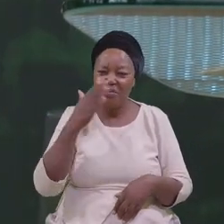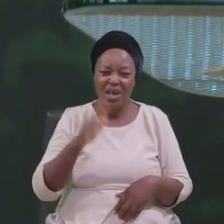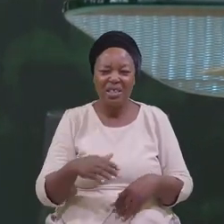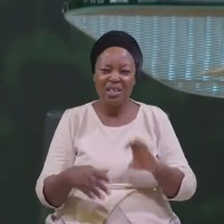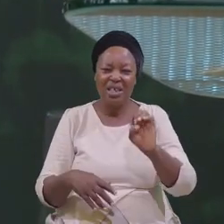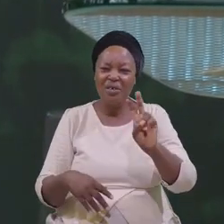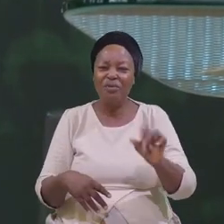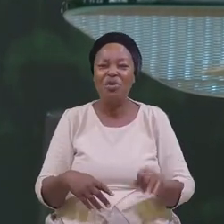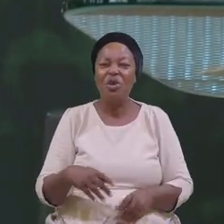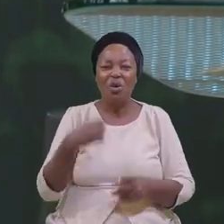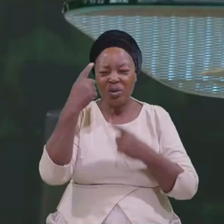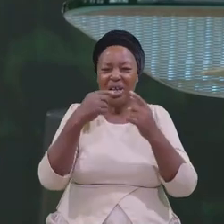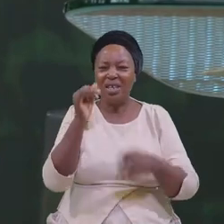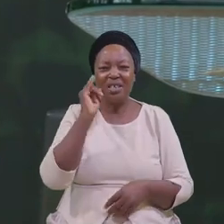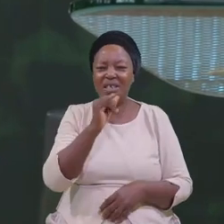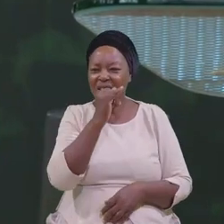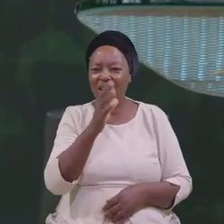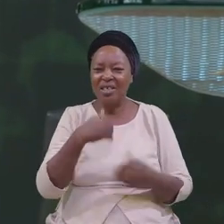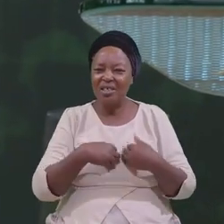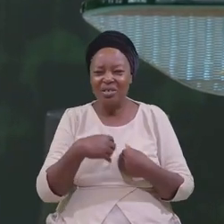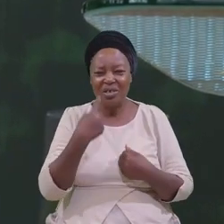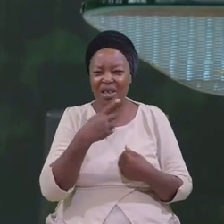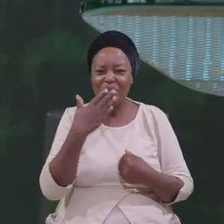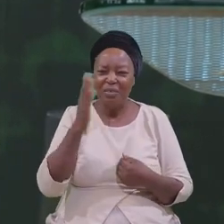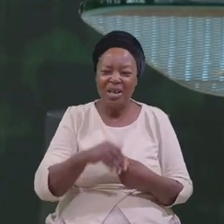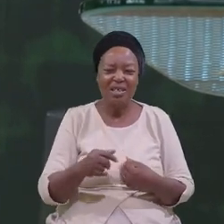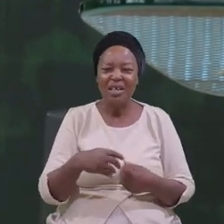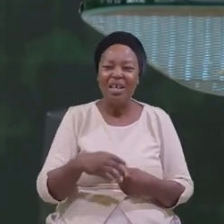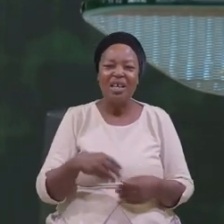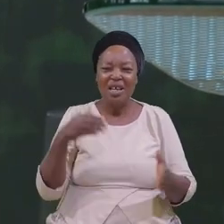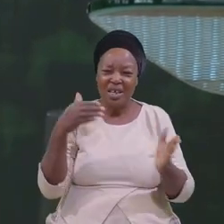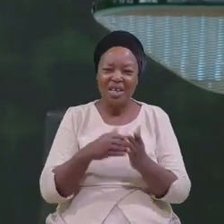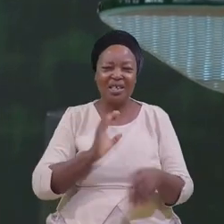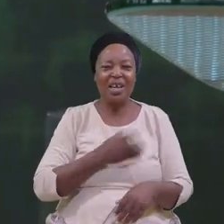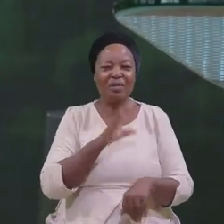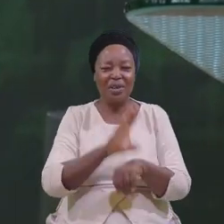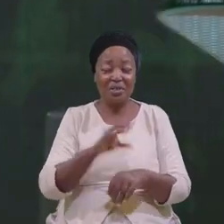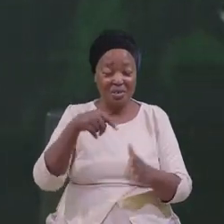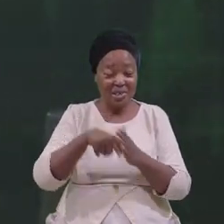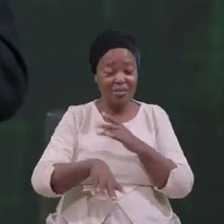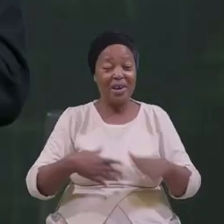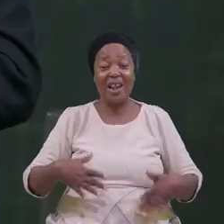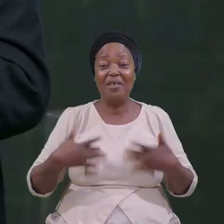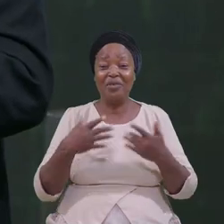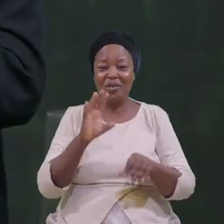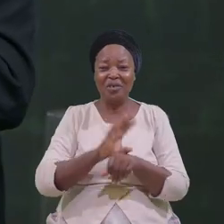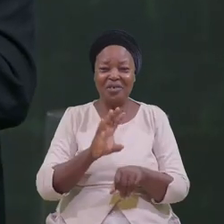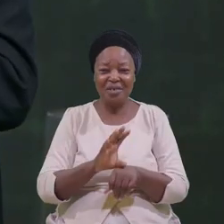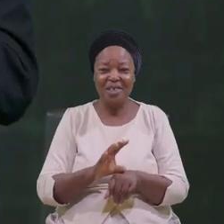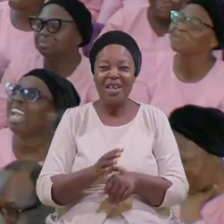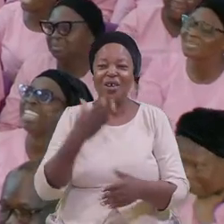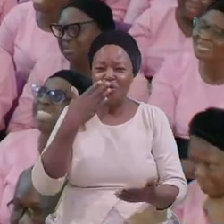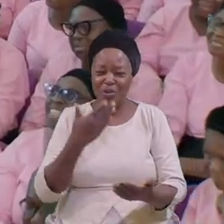The Lord has not spoken evil against our church. Deeper life. Good.